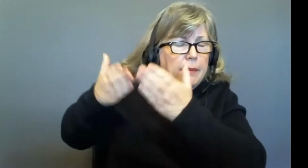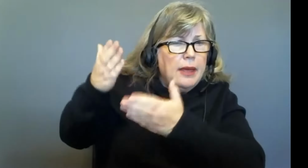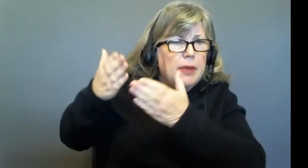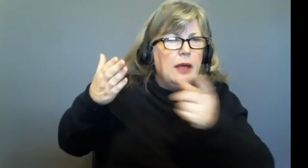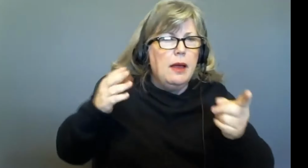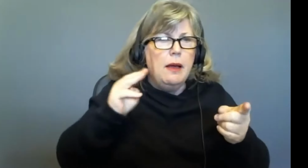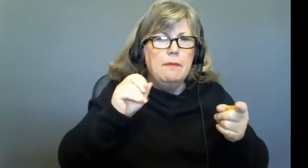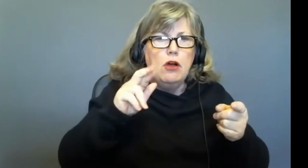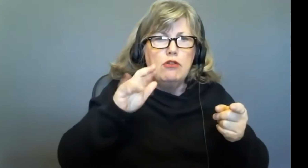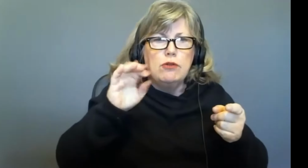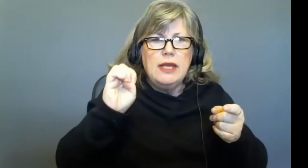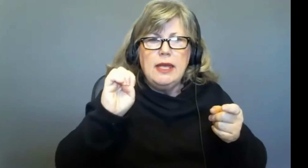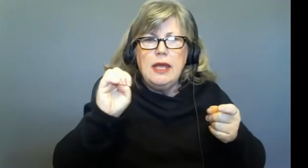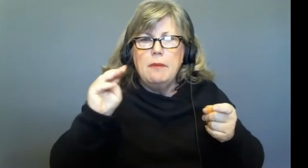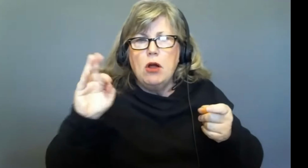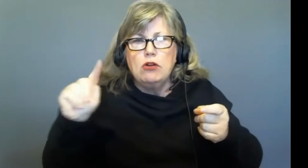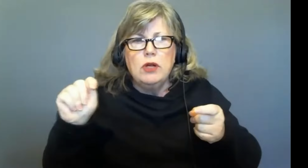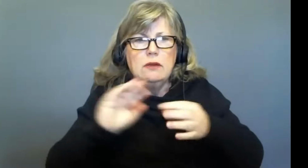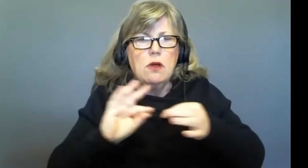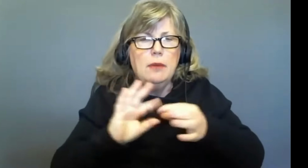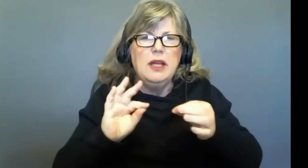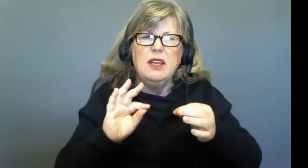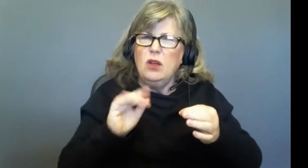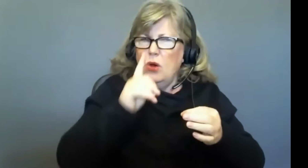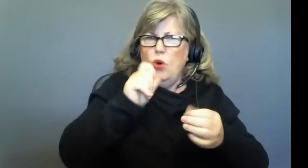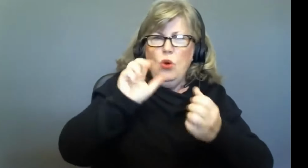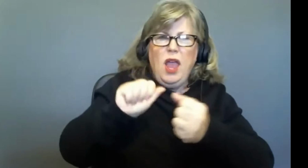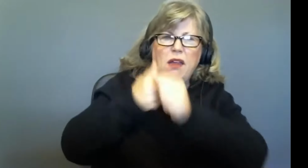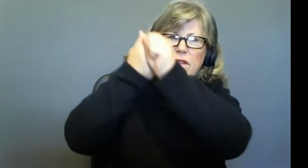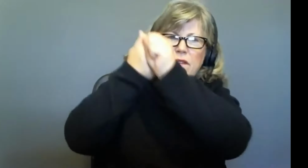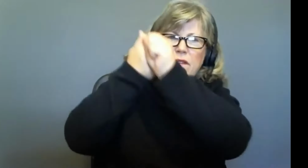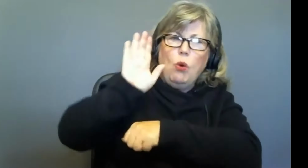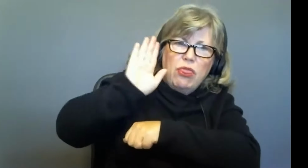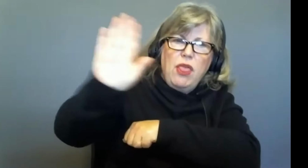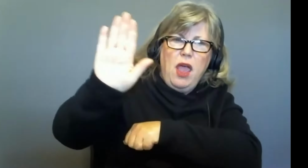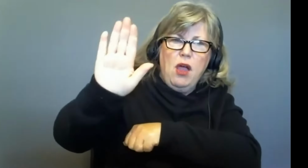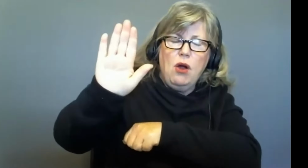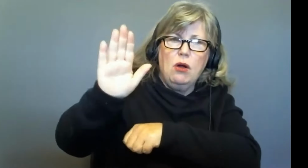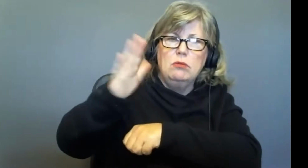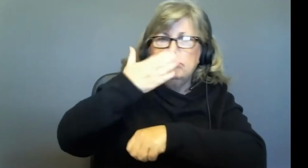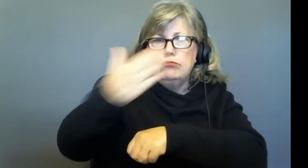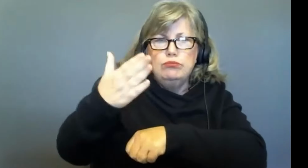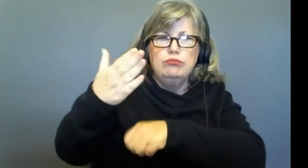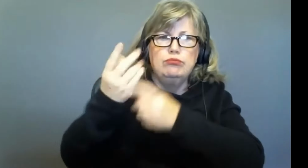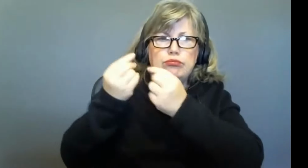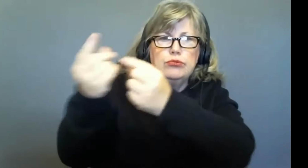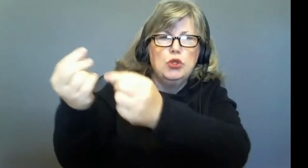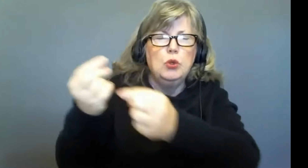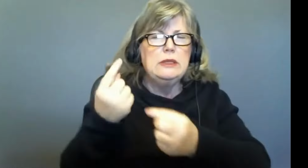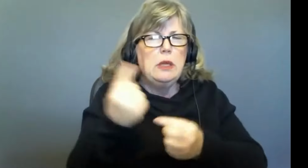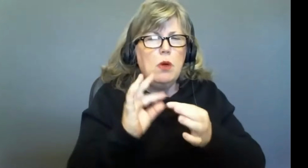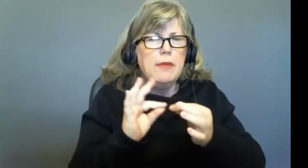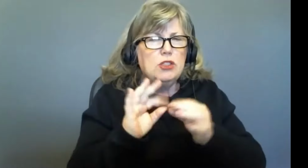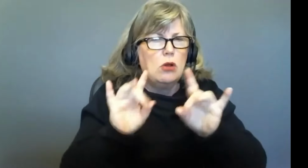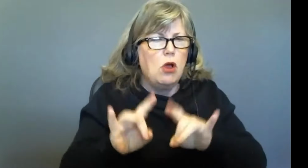already commented on this, that we can learn from and following, and I know there was a mention of Australia, but are there other